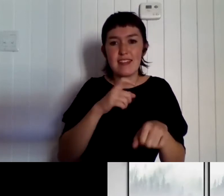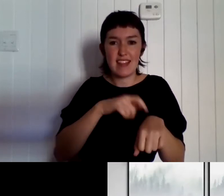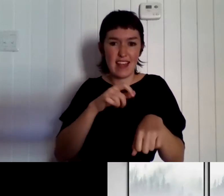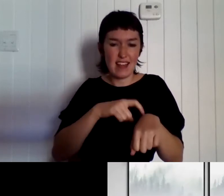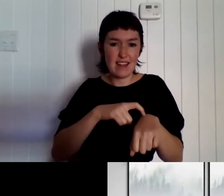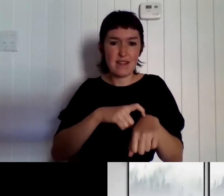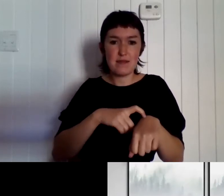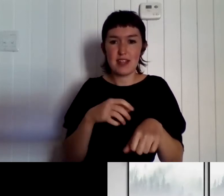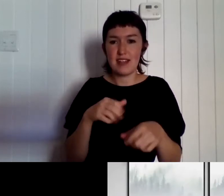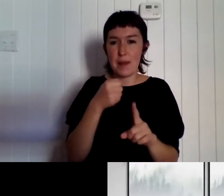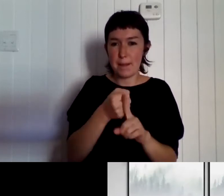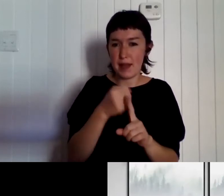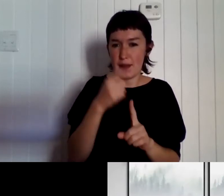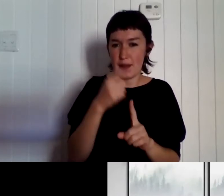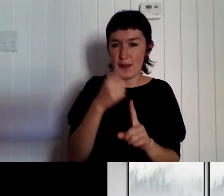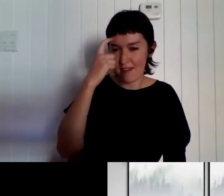time on the brain?